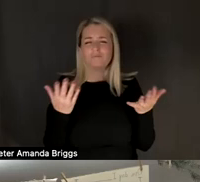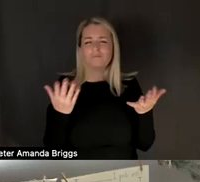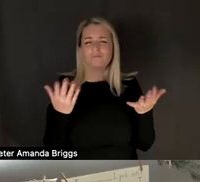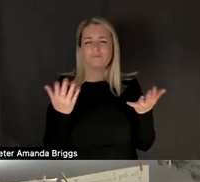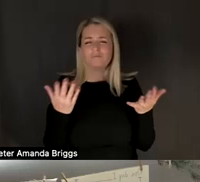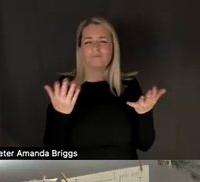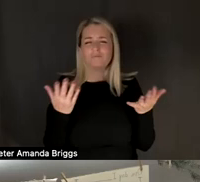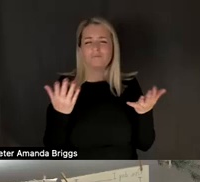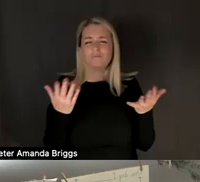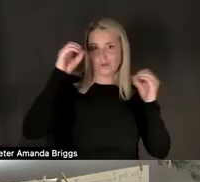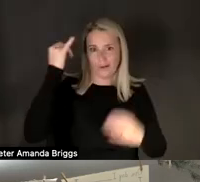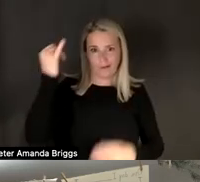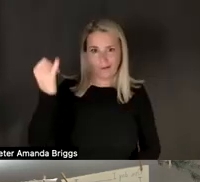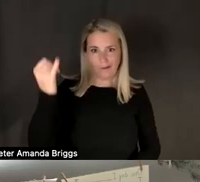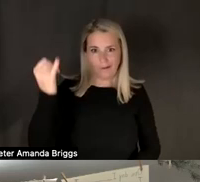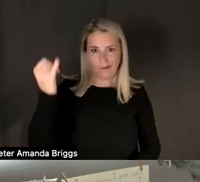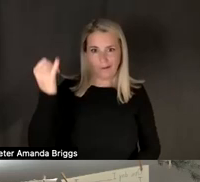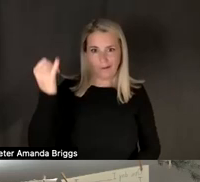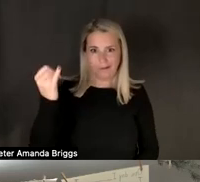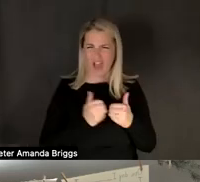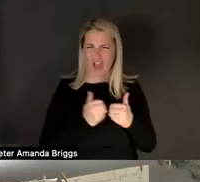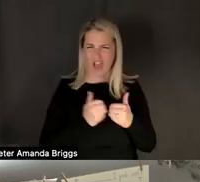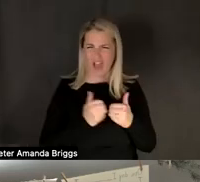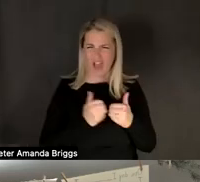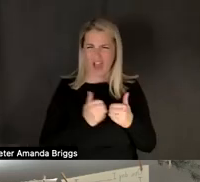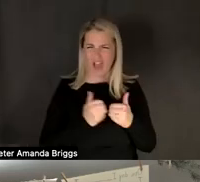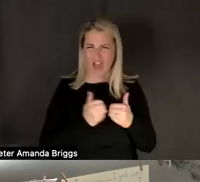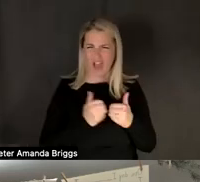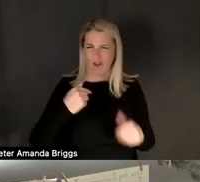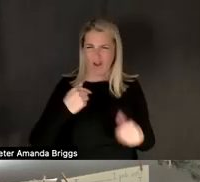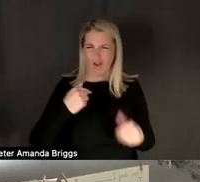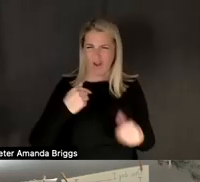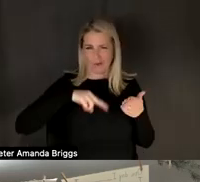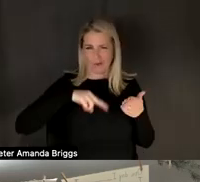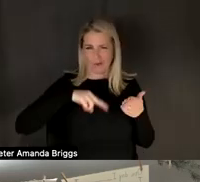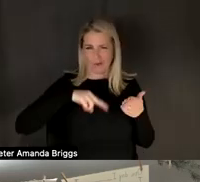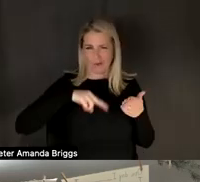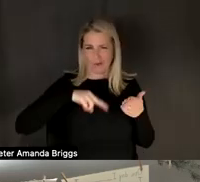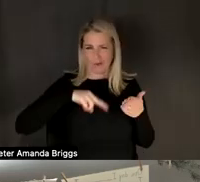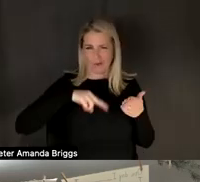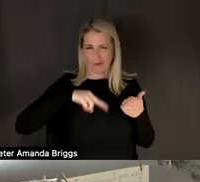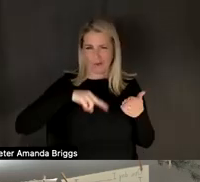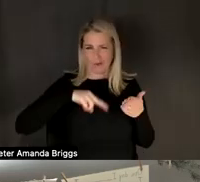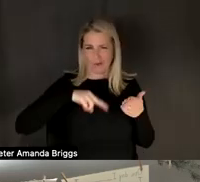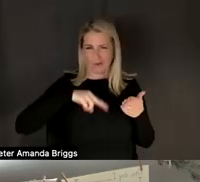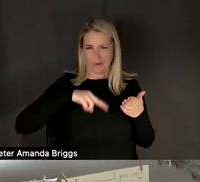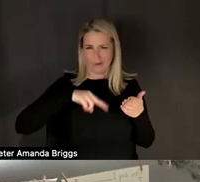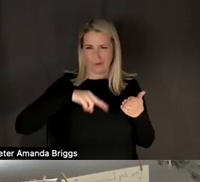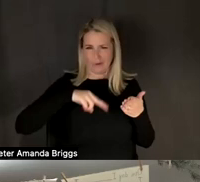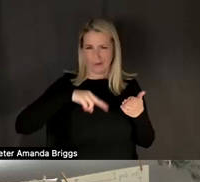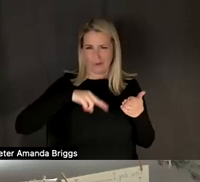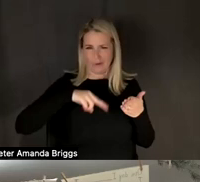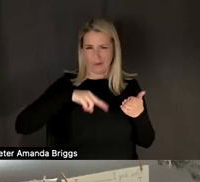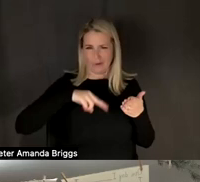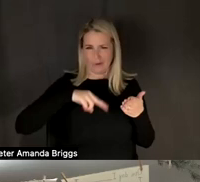to myself learning how to read, I don't even remember how that happened. I don't remember how I was taught. I just learned to read, right?